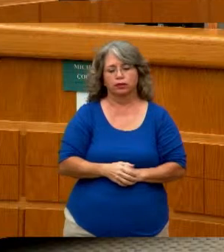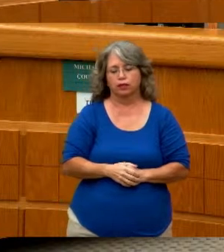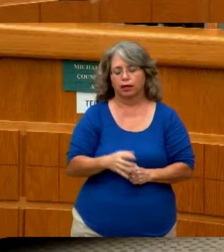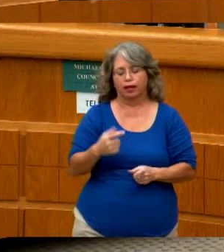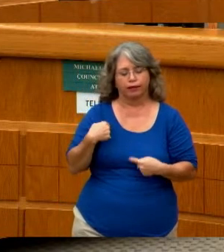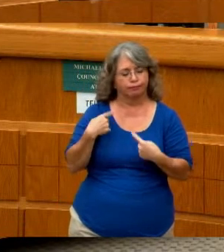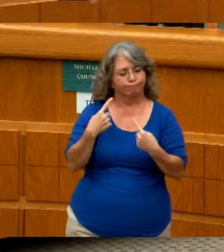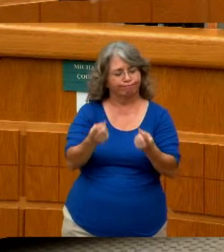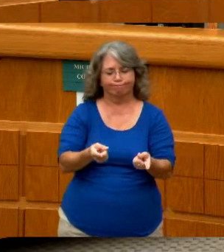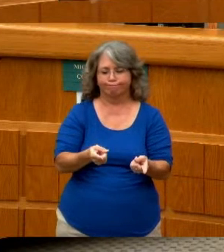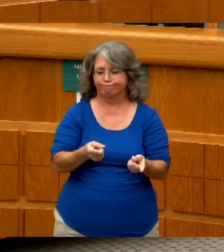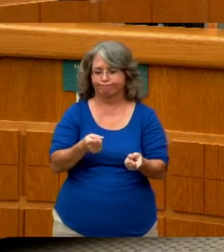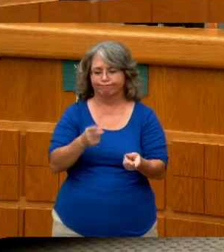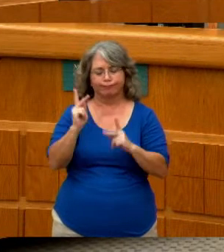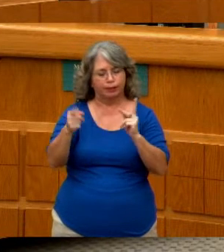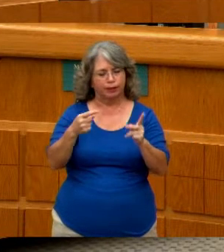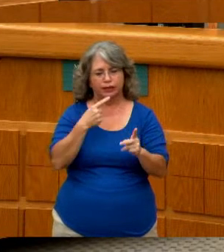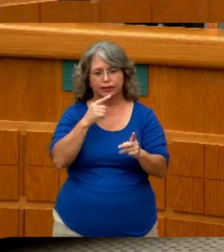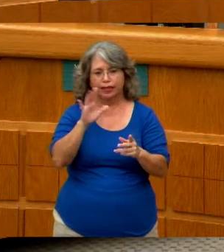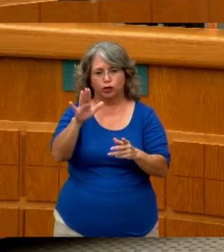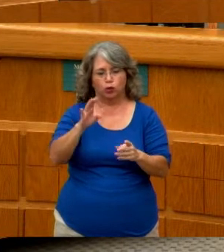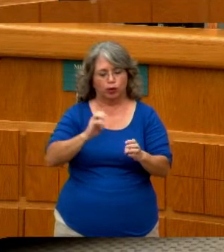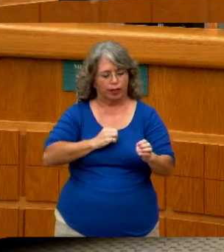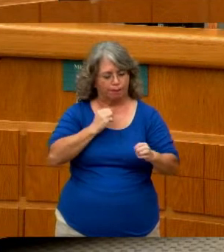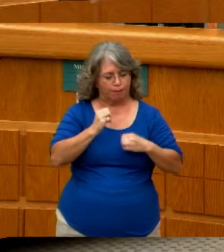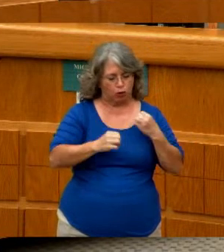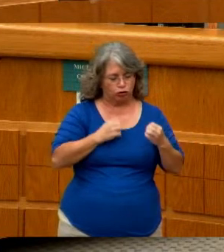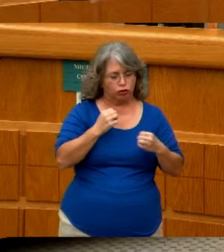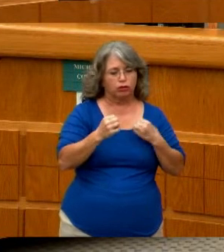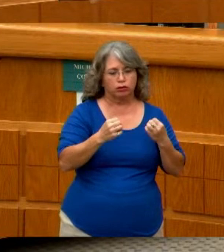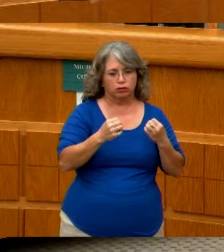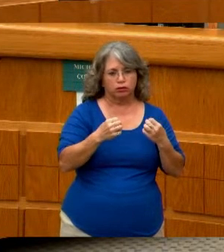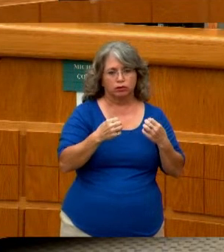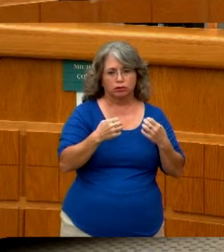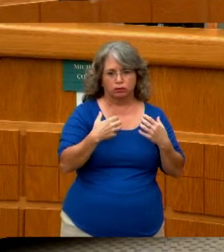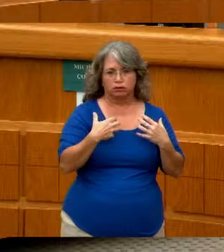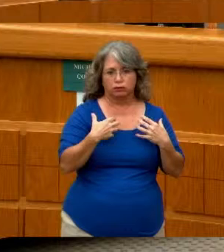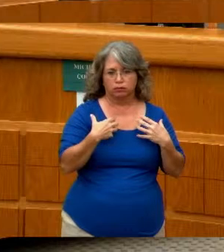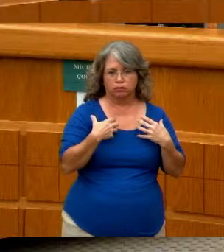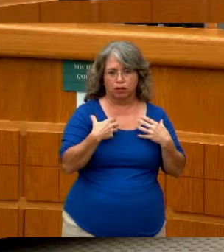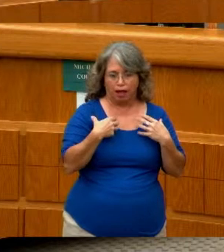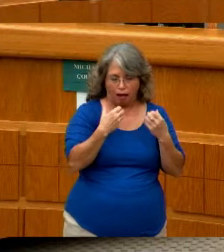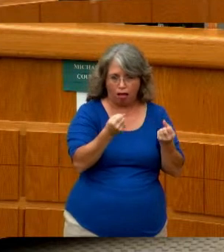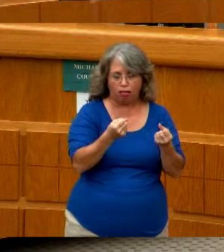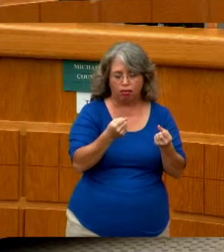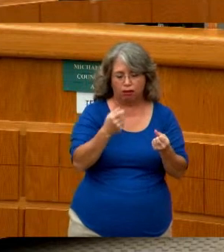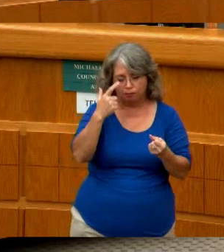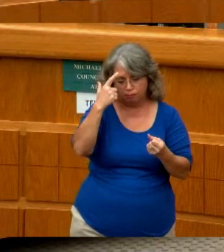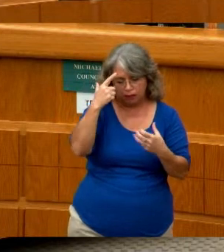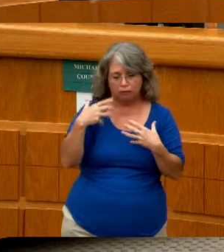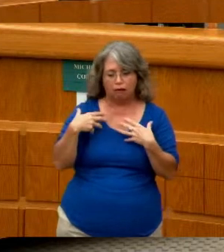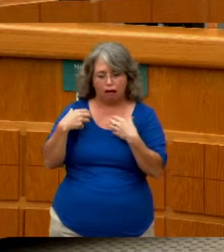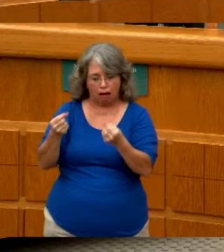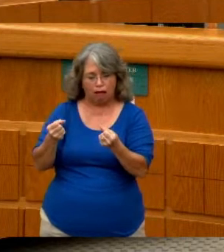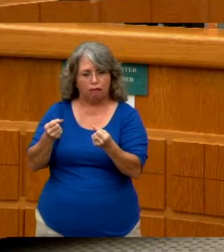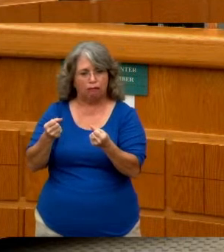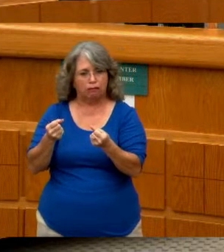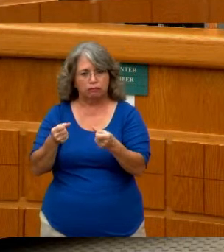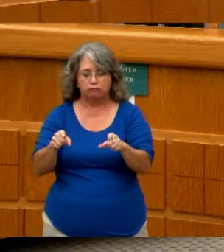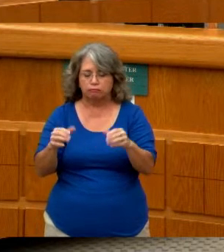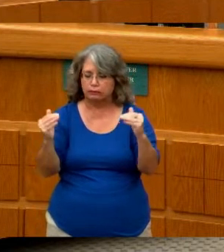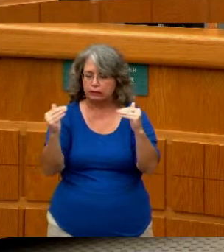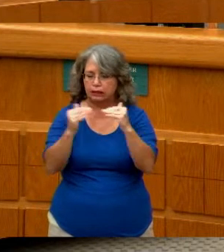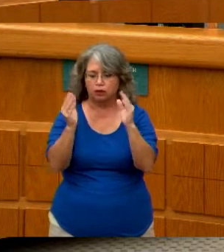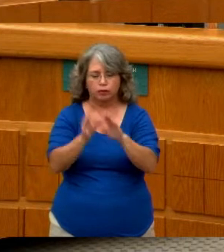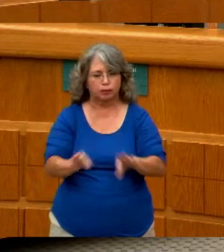888-0444. It's long been said that your emotional health is as important as your mental health, so taking care of